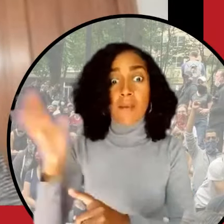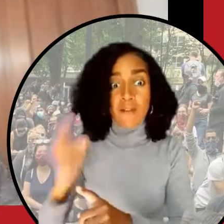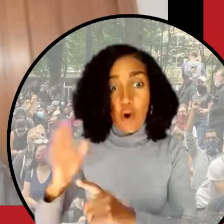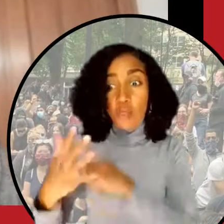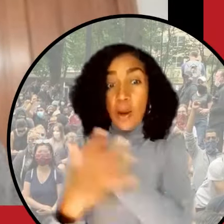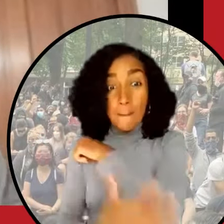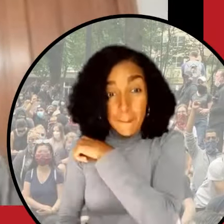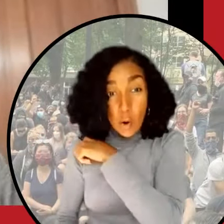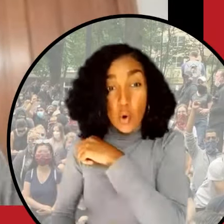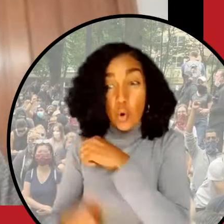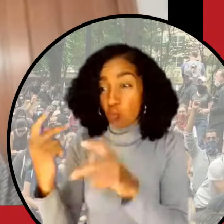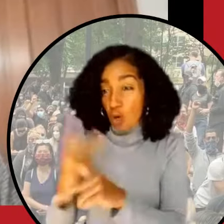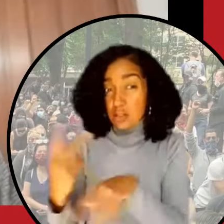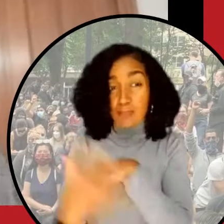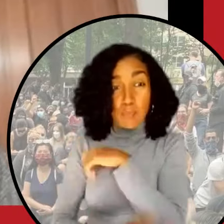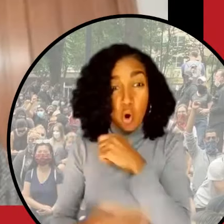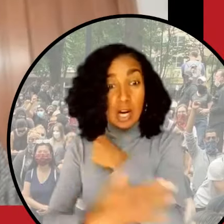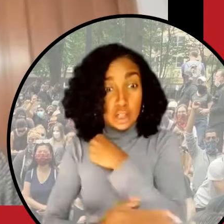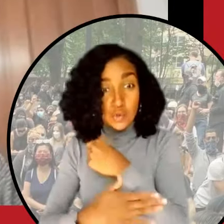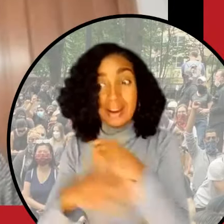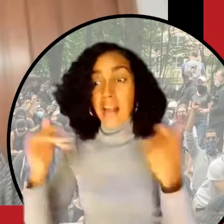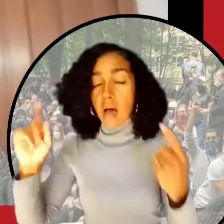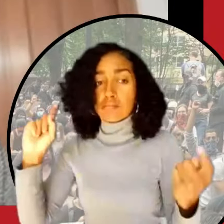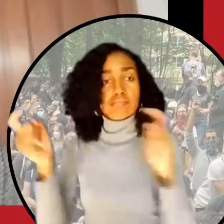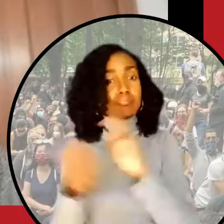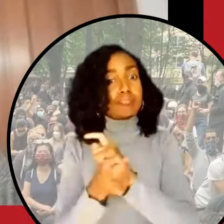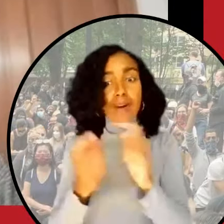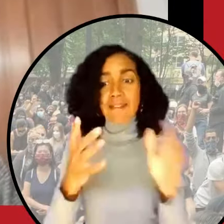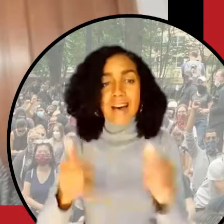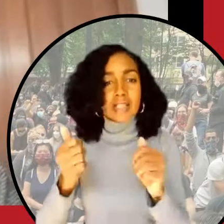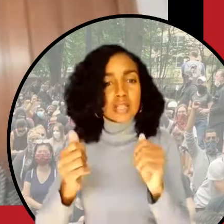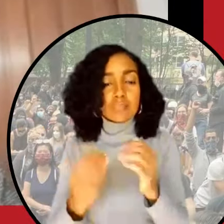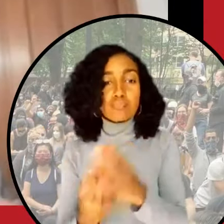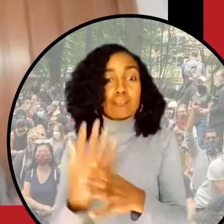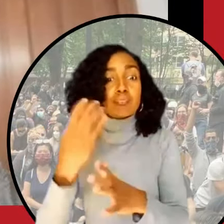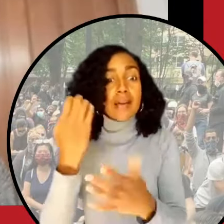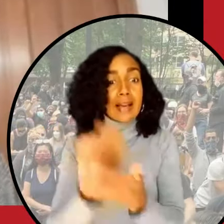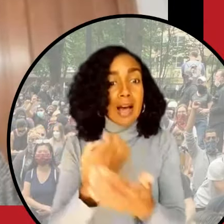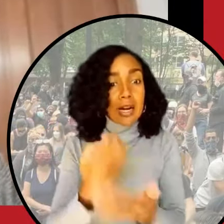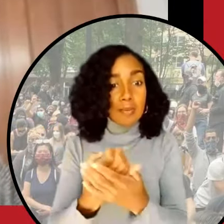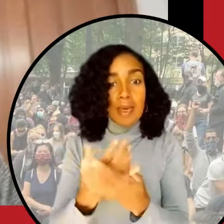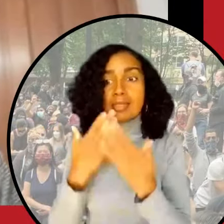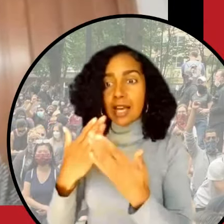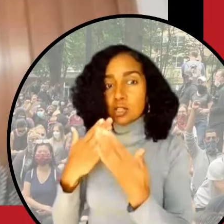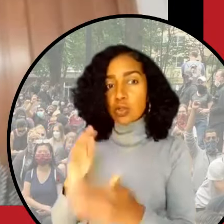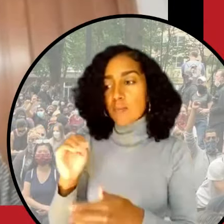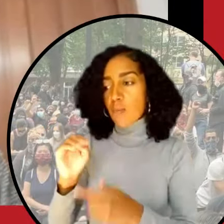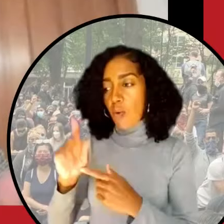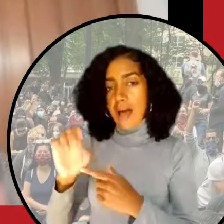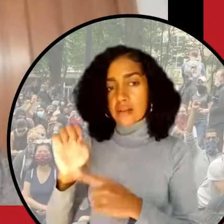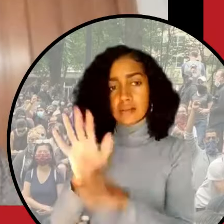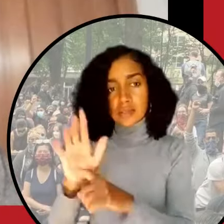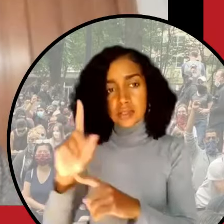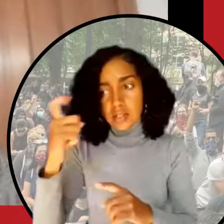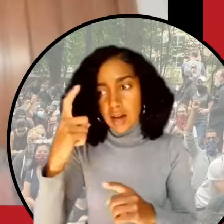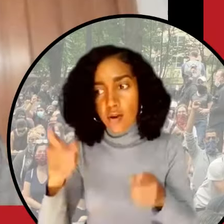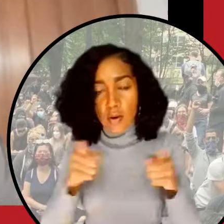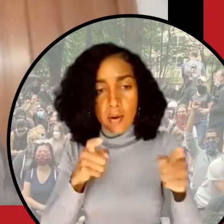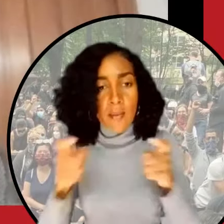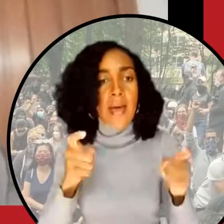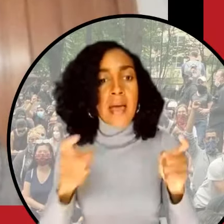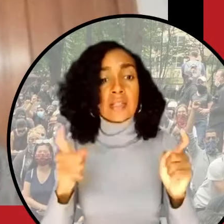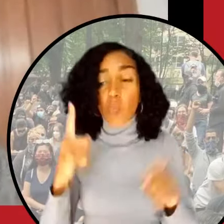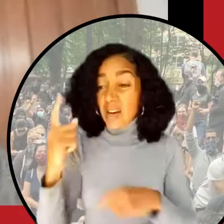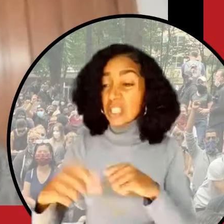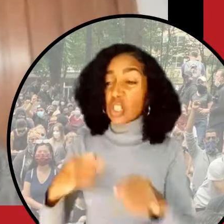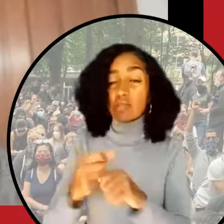its fastest growing economy during Evo's government. There was a year of interruption, a year of